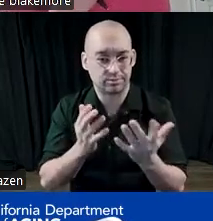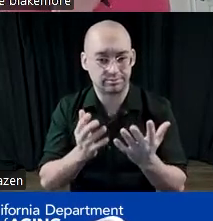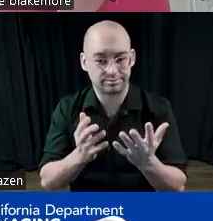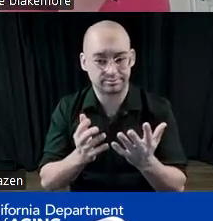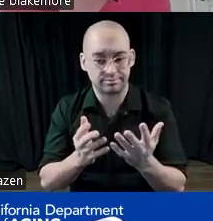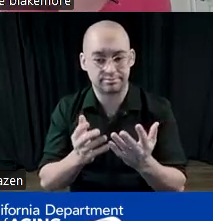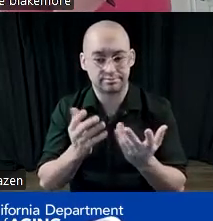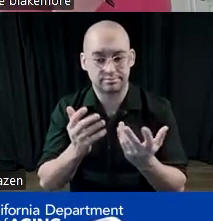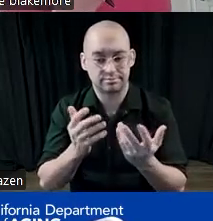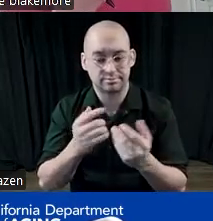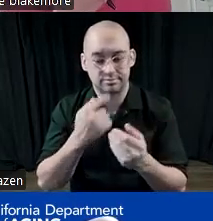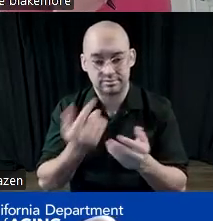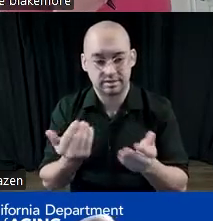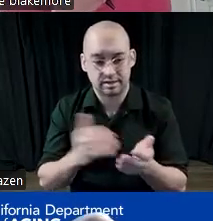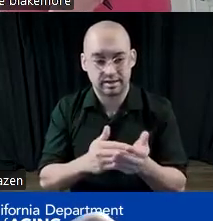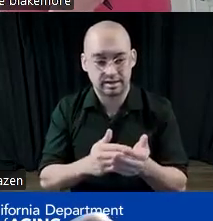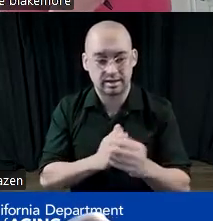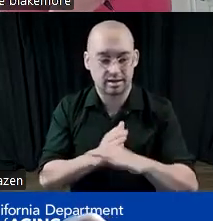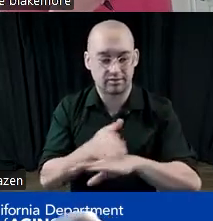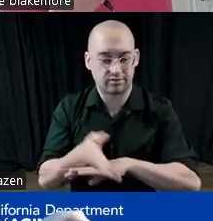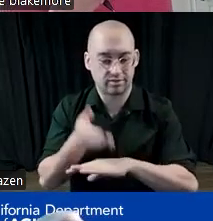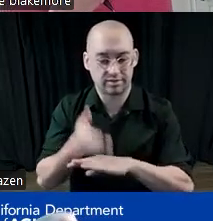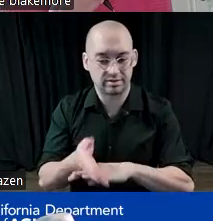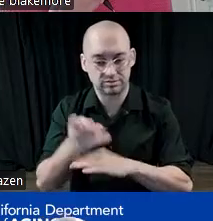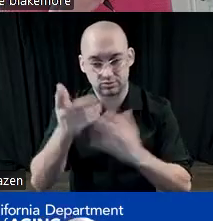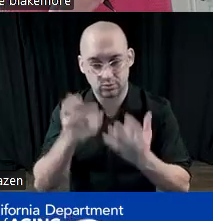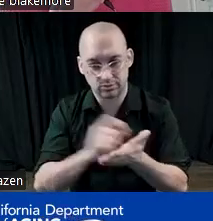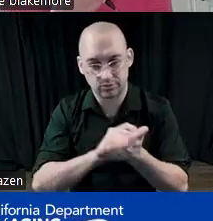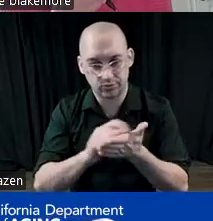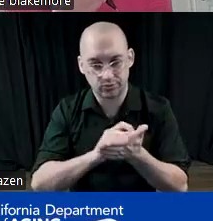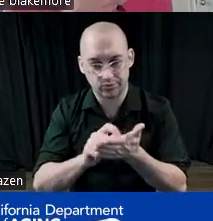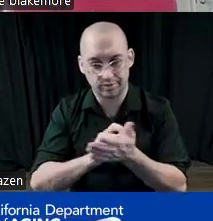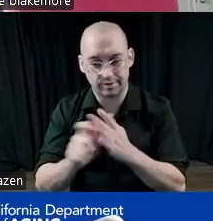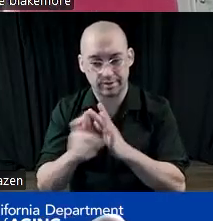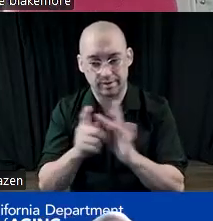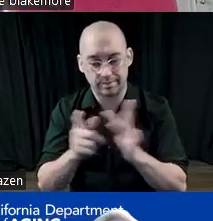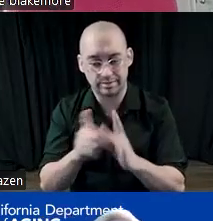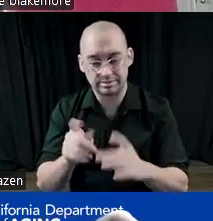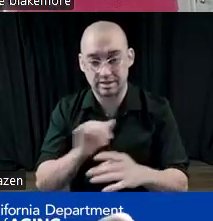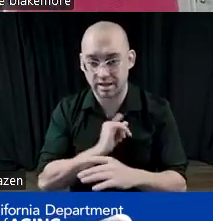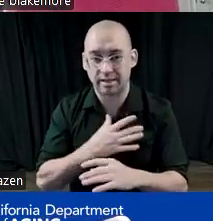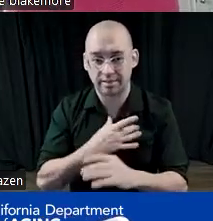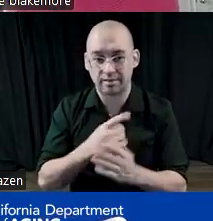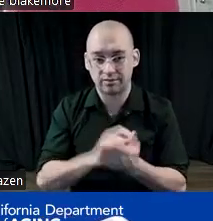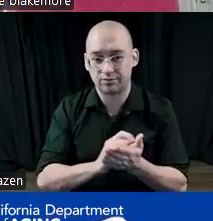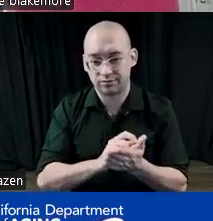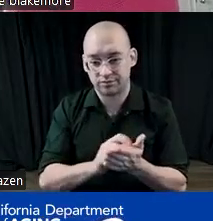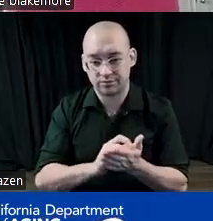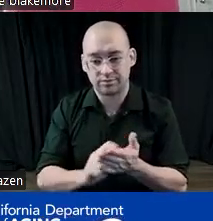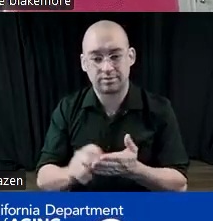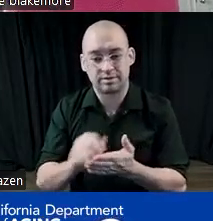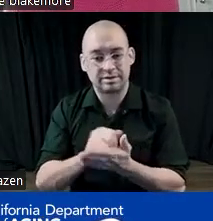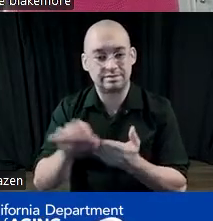please, if after this you wish to write your comments, which I like to write things, please send on